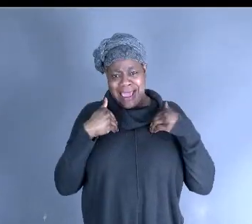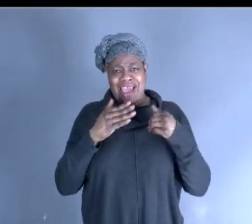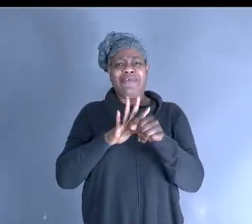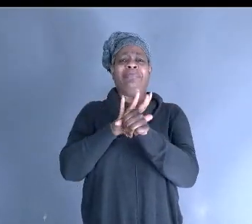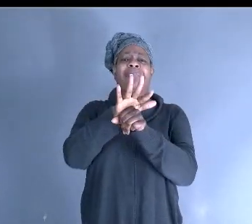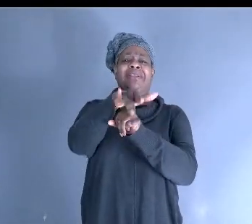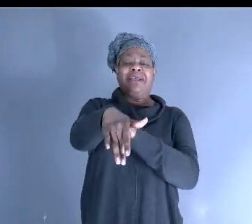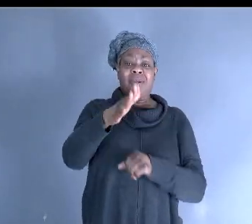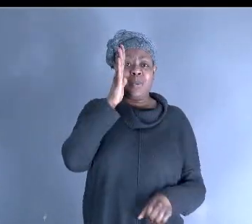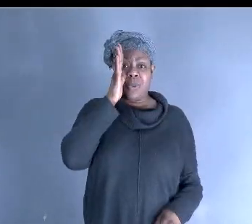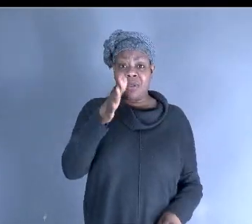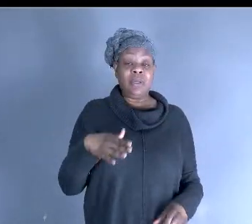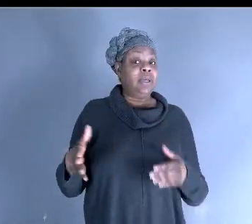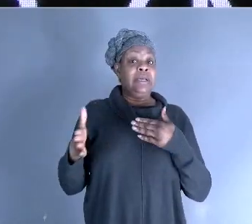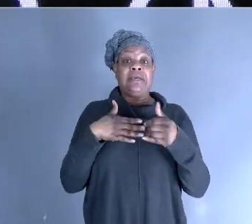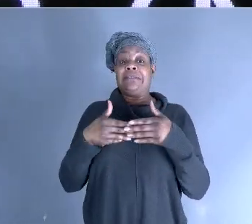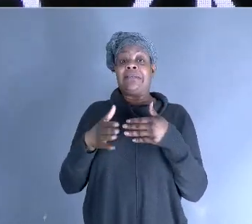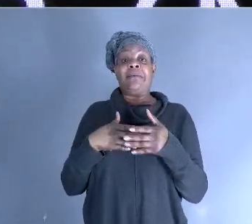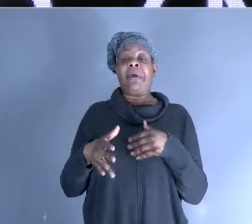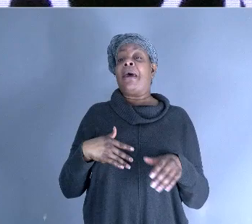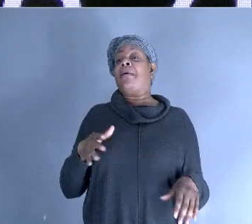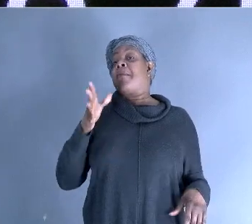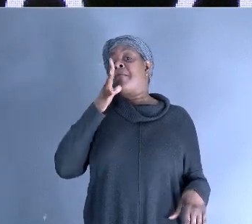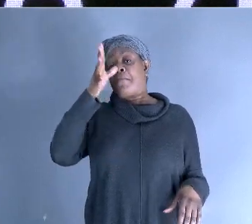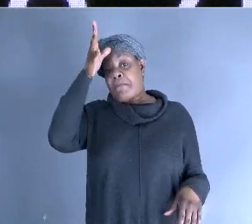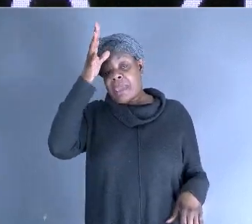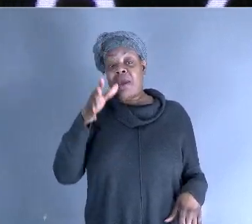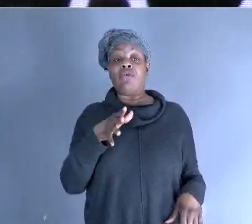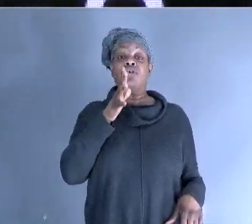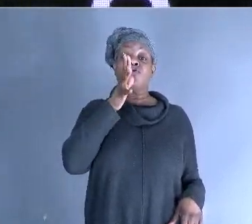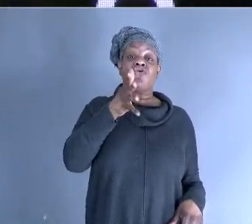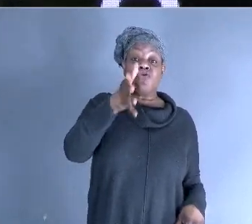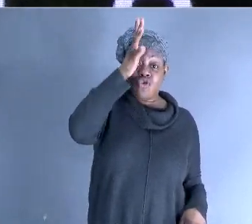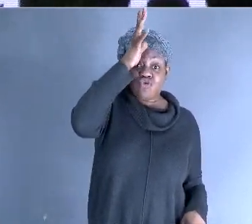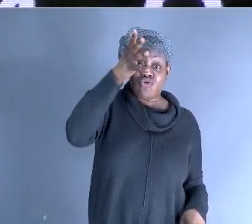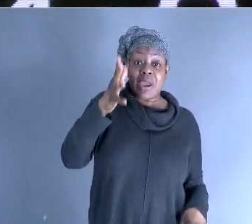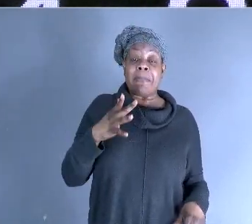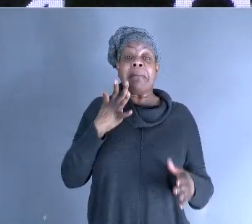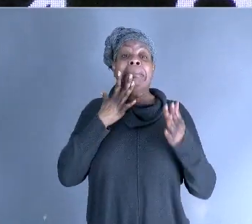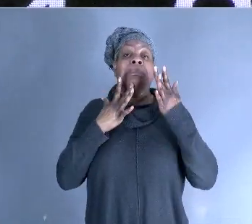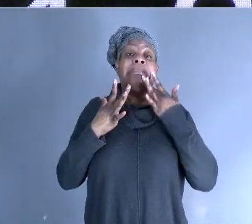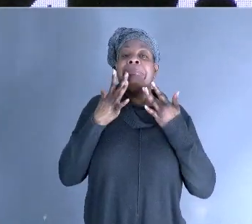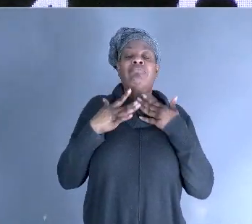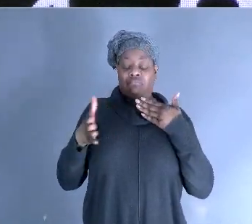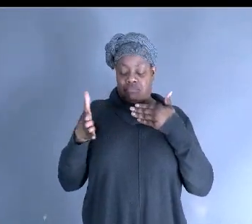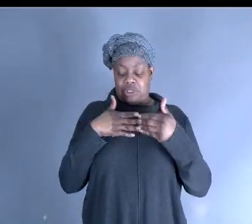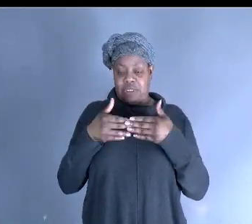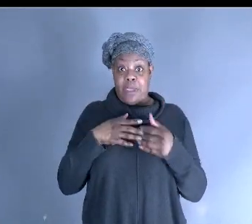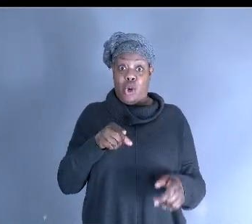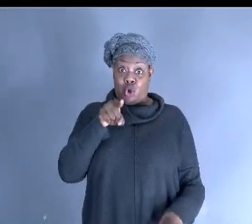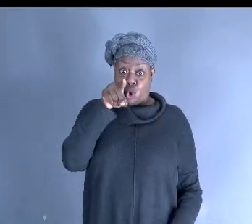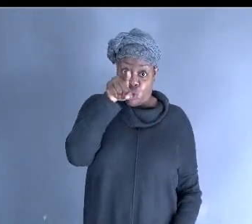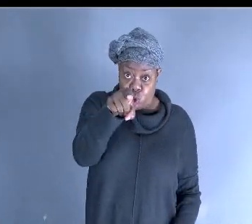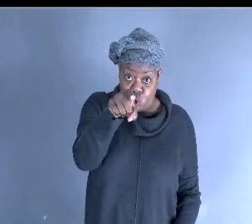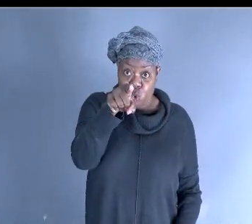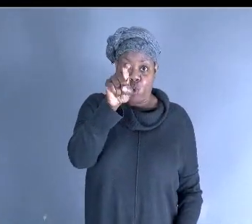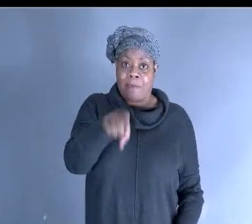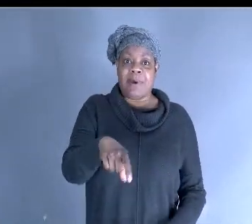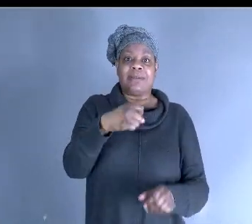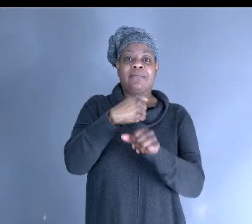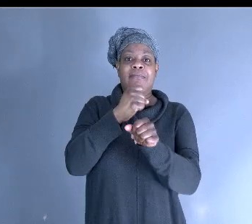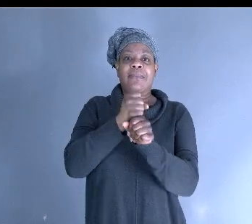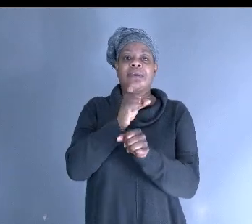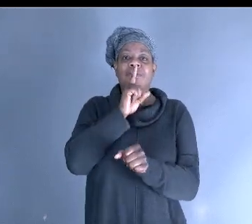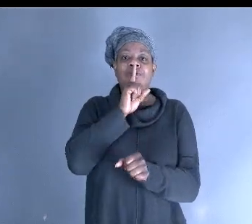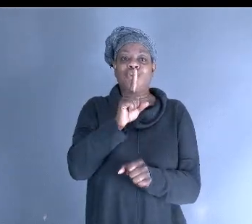That it doesn't matter if your parents or your grandparents, If they didn't leave you anything, That's all right. You are going to make sure that you leave something for your